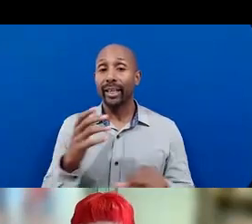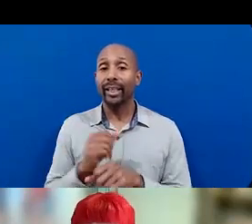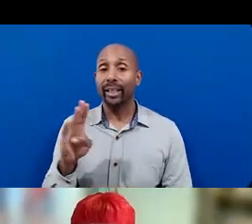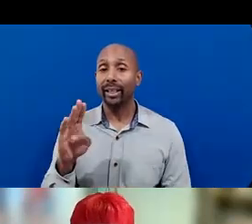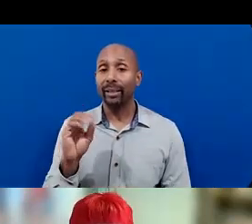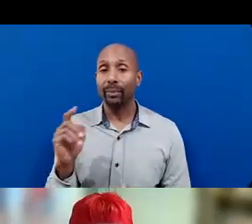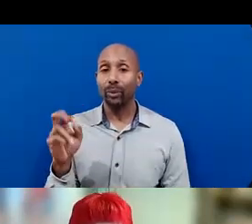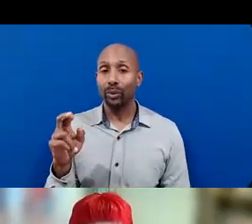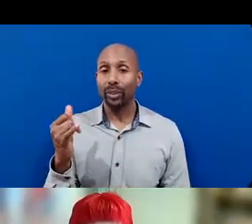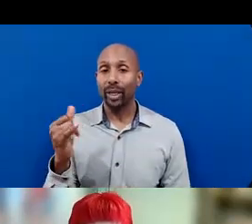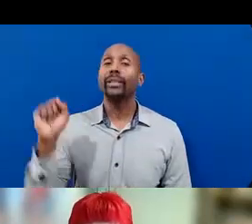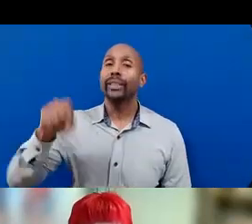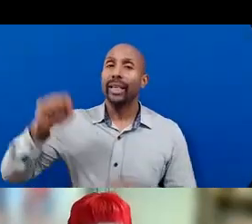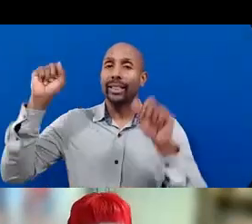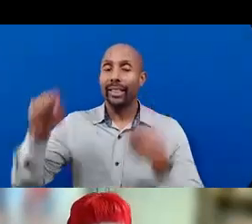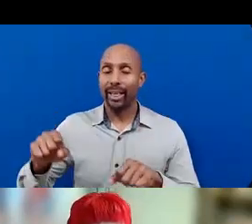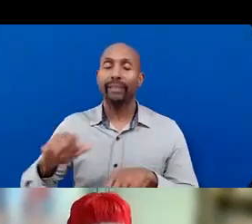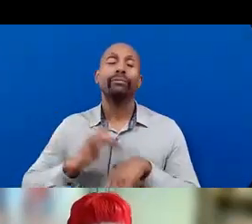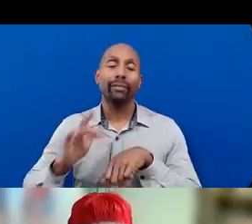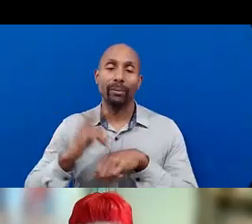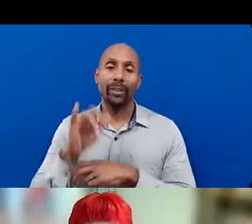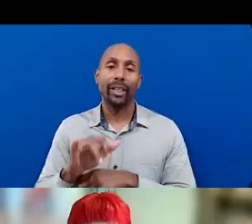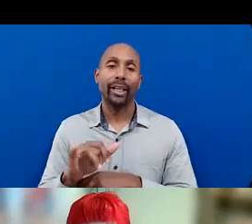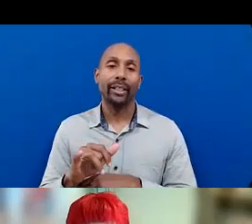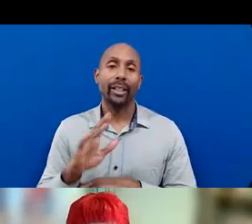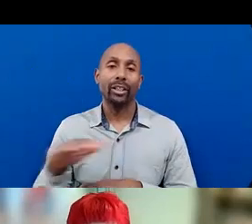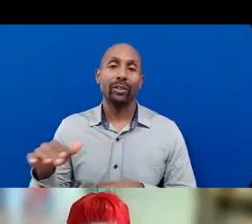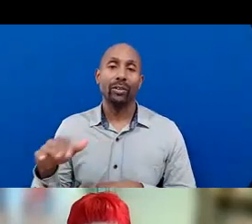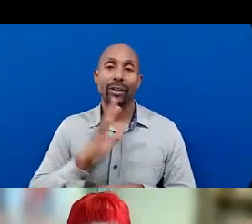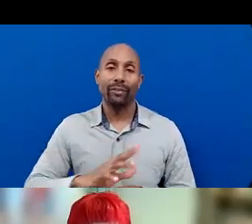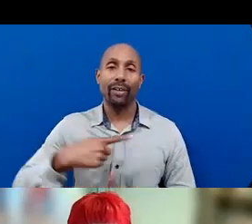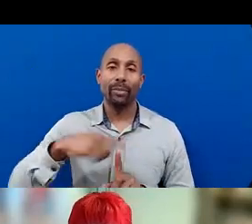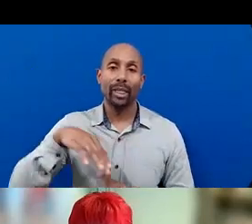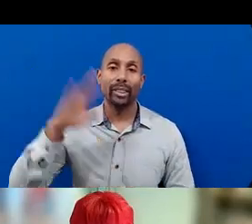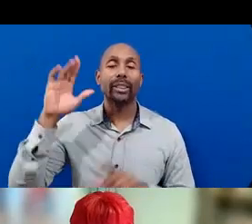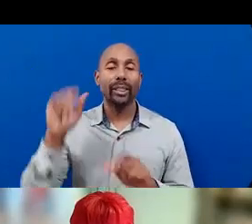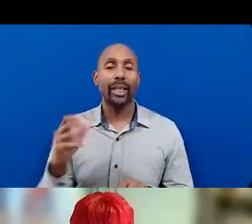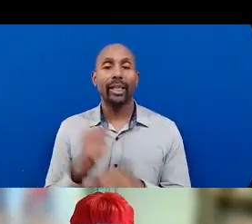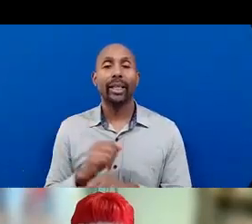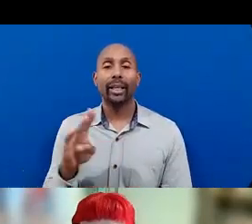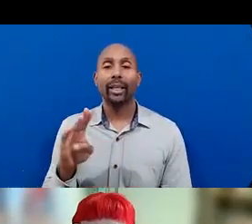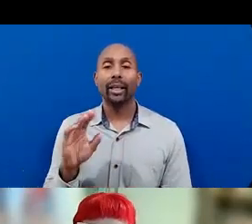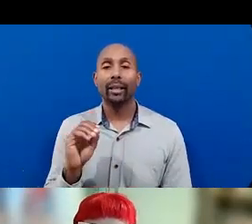now, children 5 and up, or everybody 5 and up, can now get booster shots.